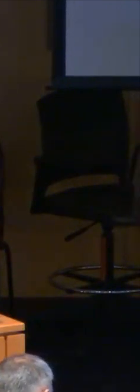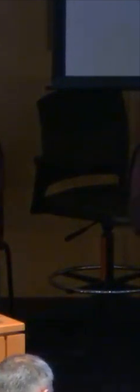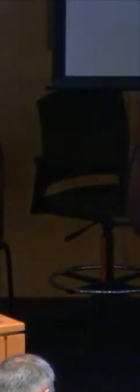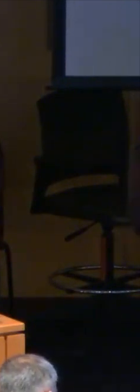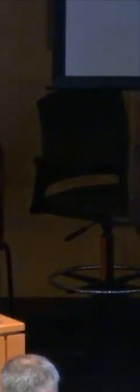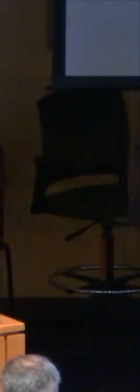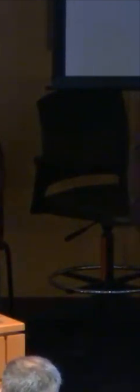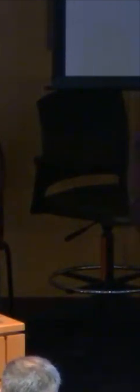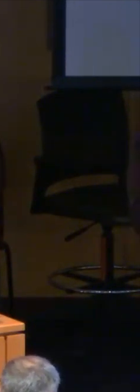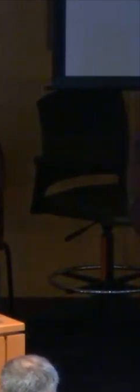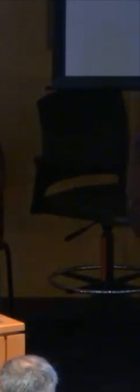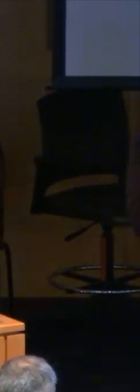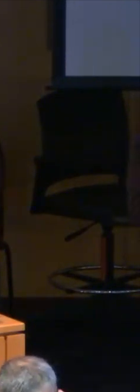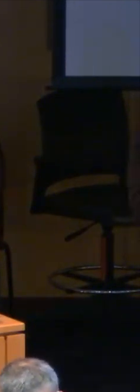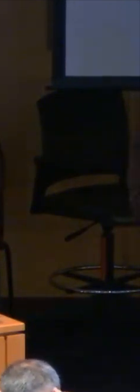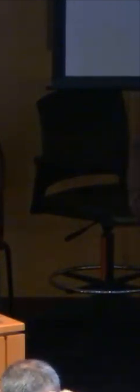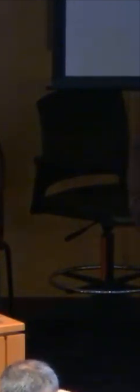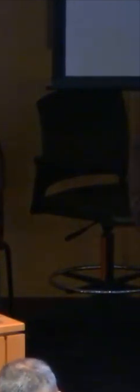in